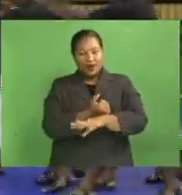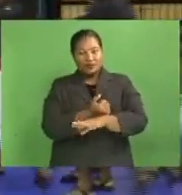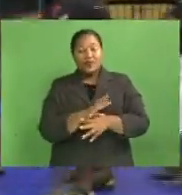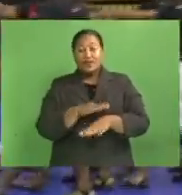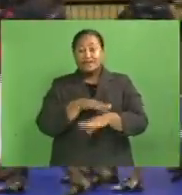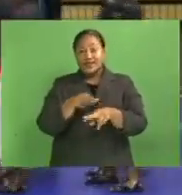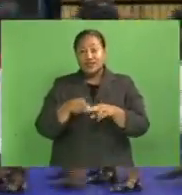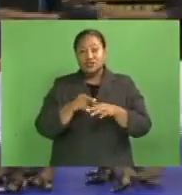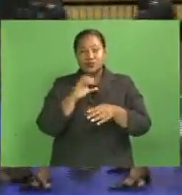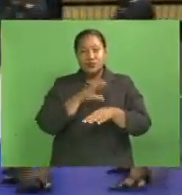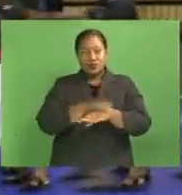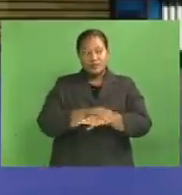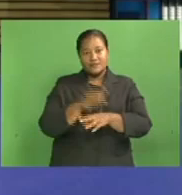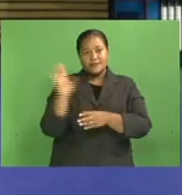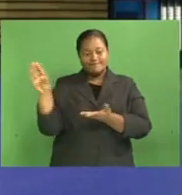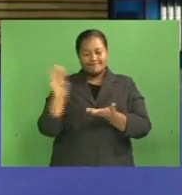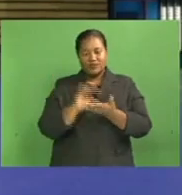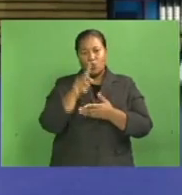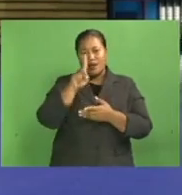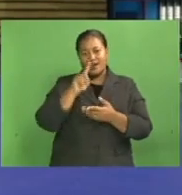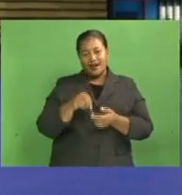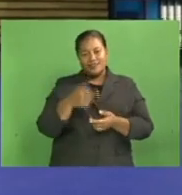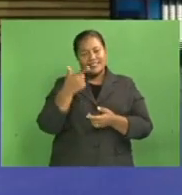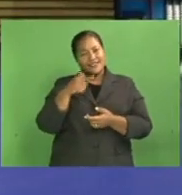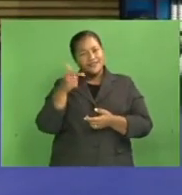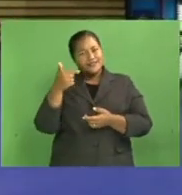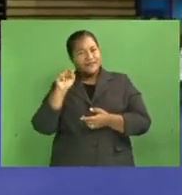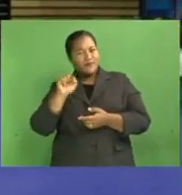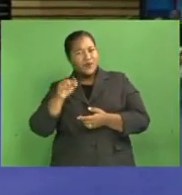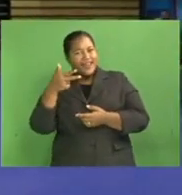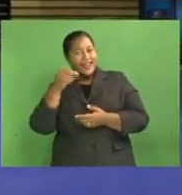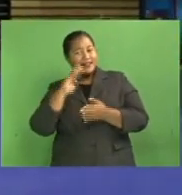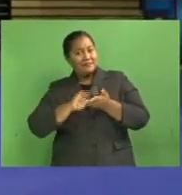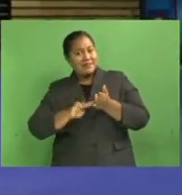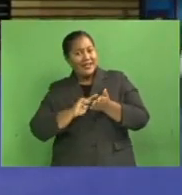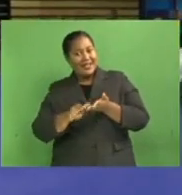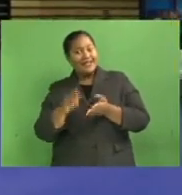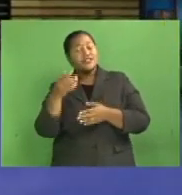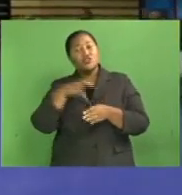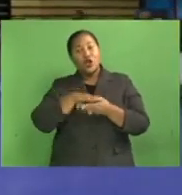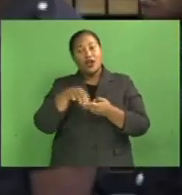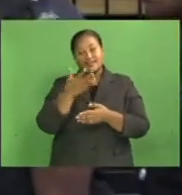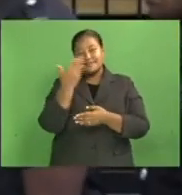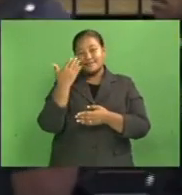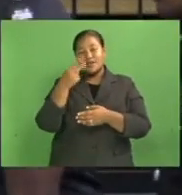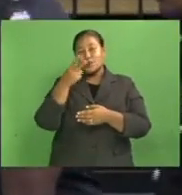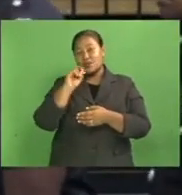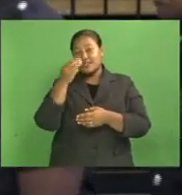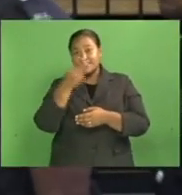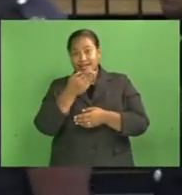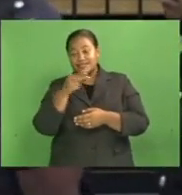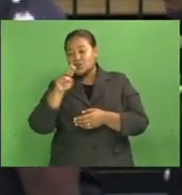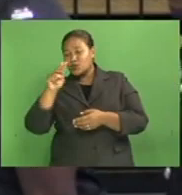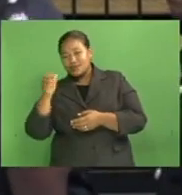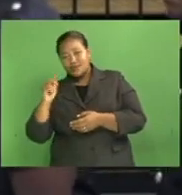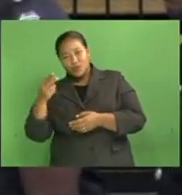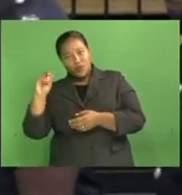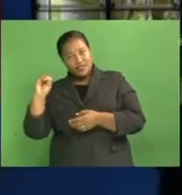was allocated $177.8 million in the current 2019-2020 national budget, of